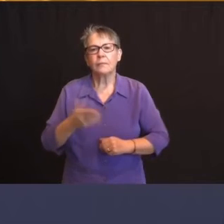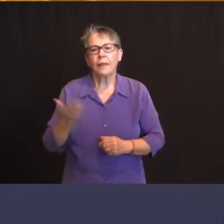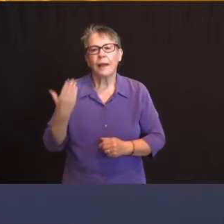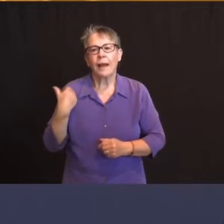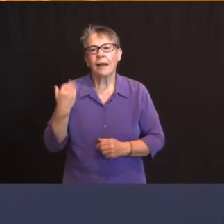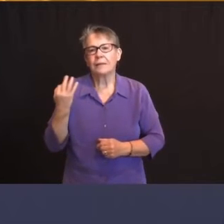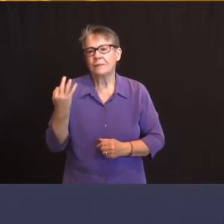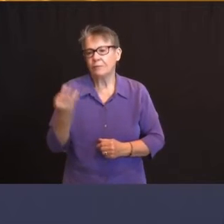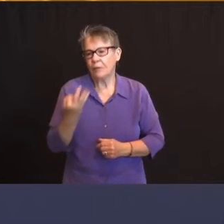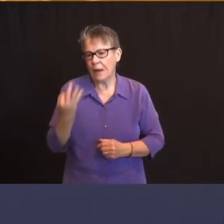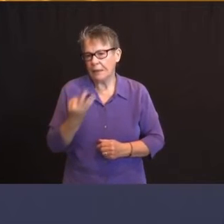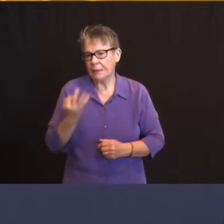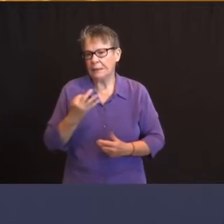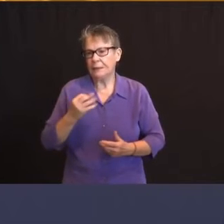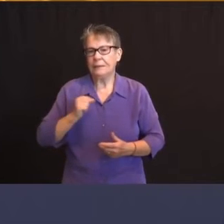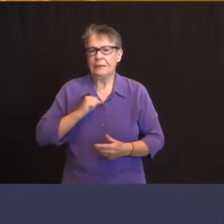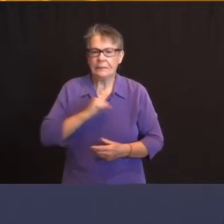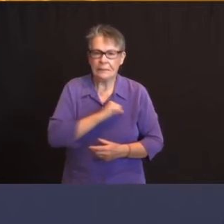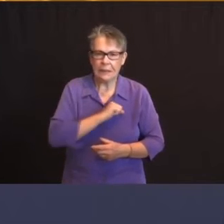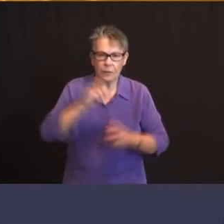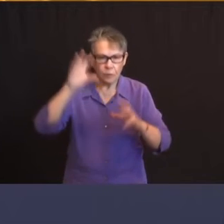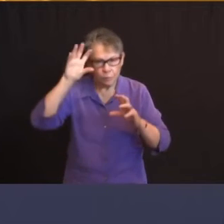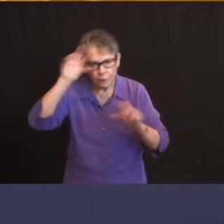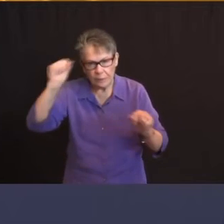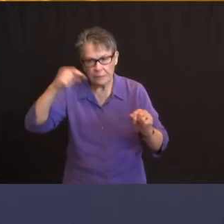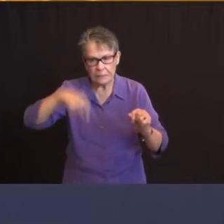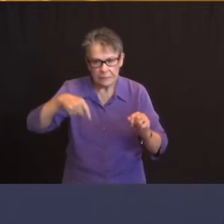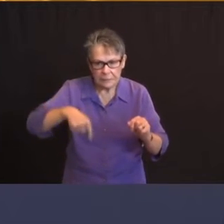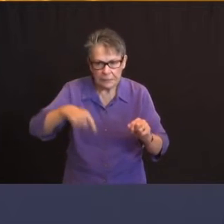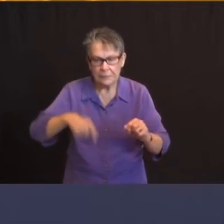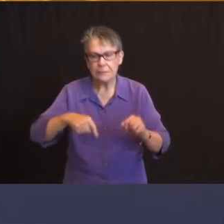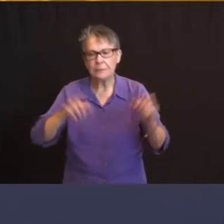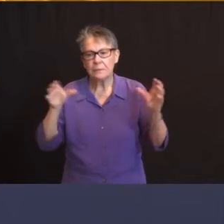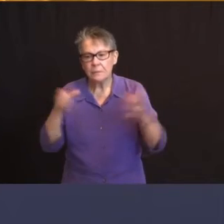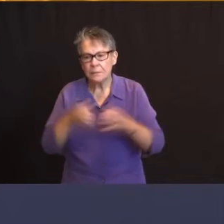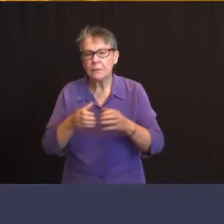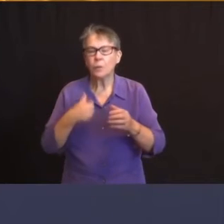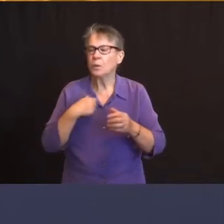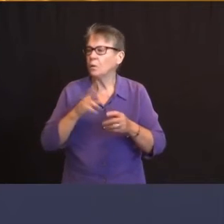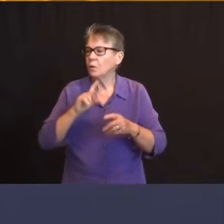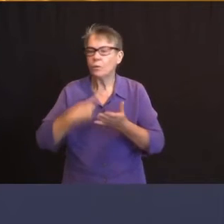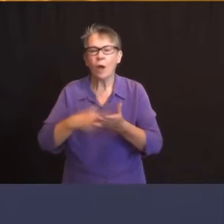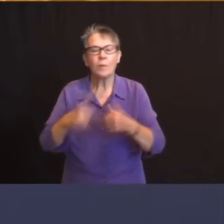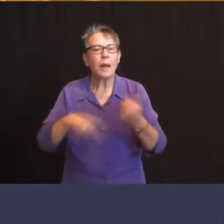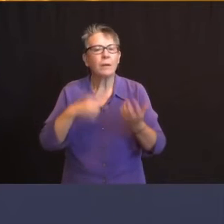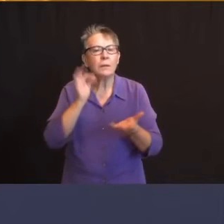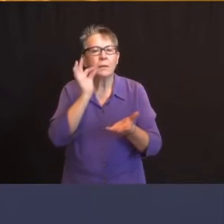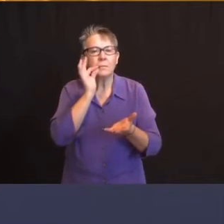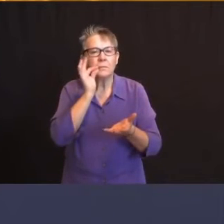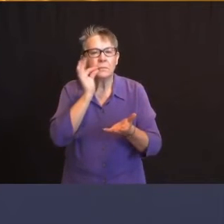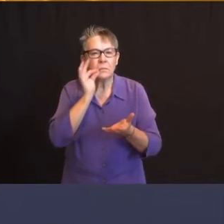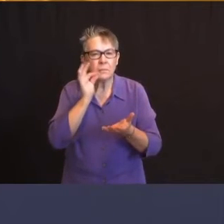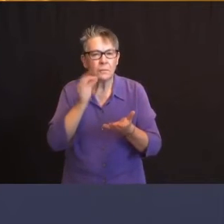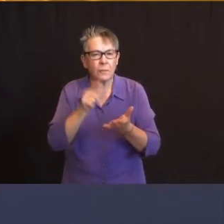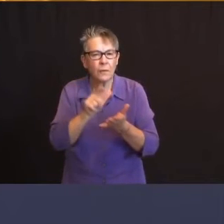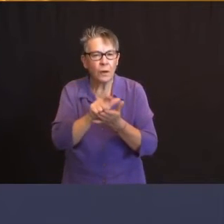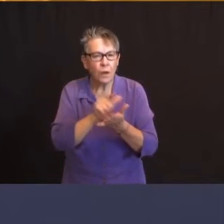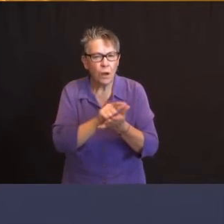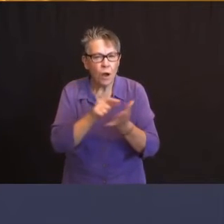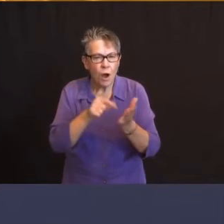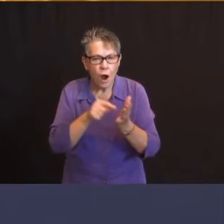with a spirit of goodwill, as I think we had as well, and we pretty quickly got